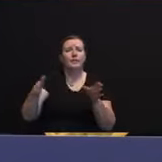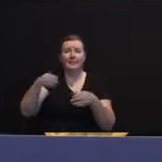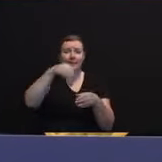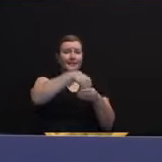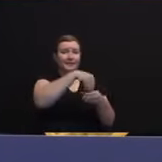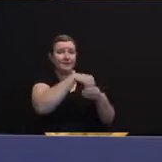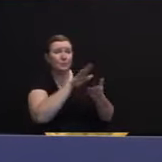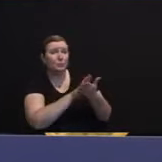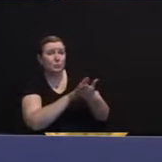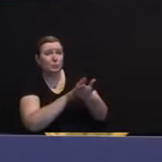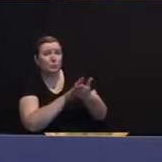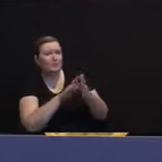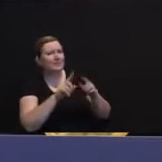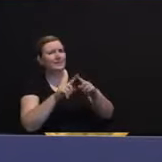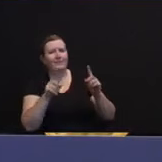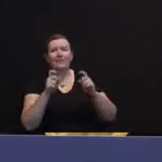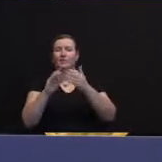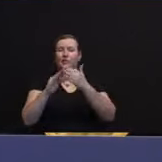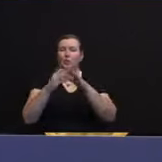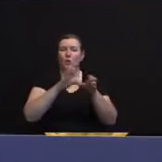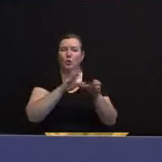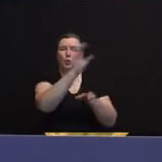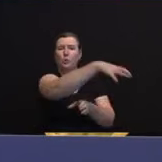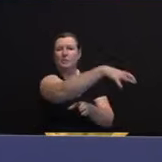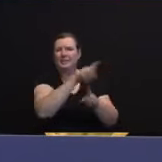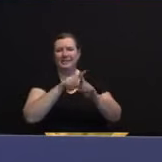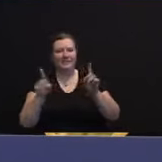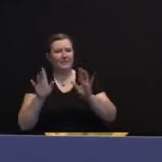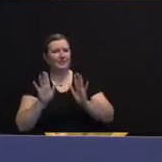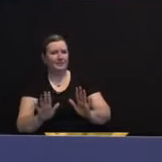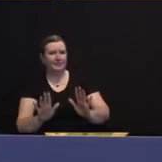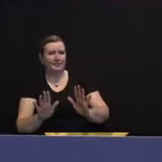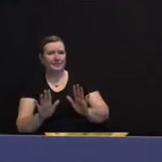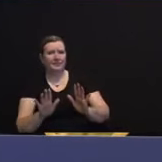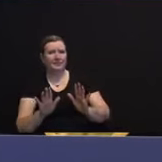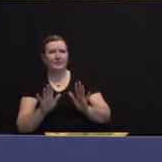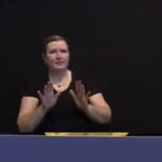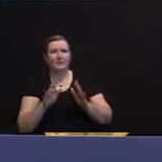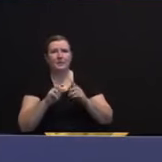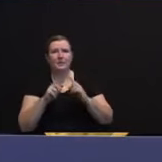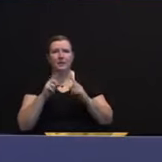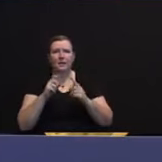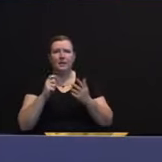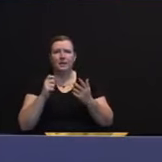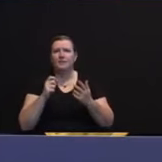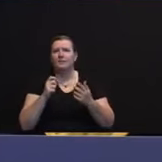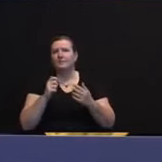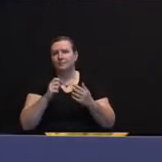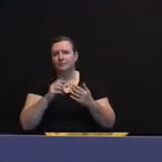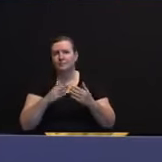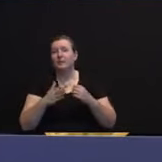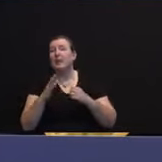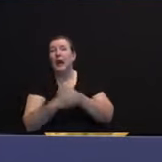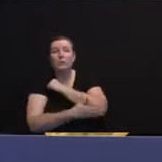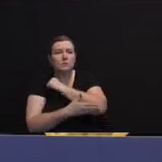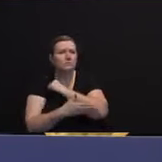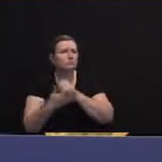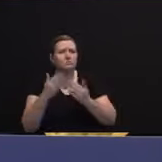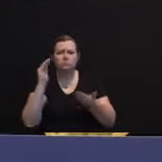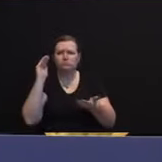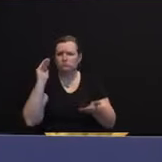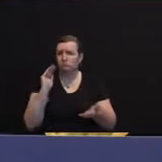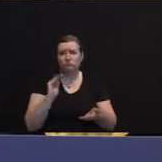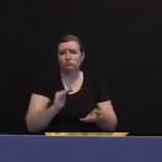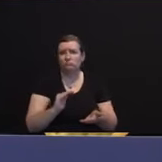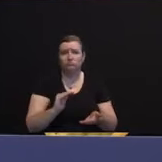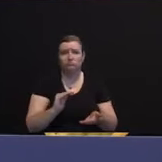about that. And by the way, if you look to Europe, you're seeing the same thing. Even in the countries that are cutting down dramatically or locking down dramatically, they've